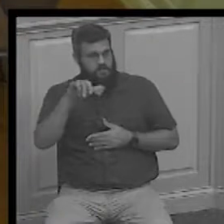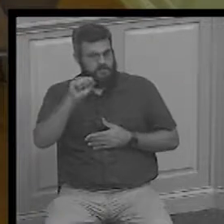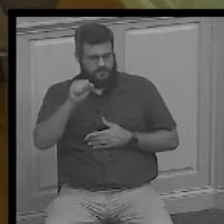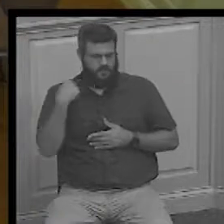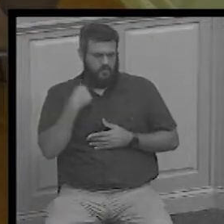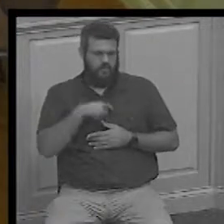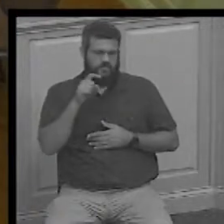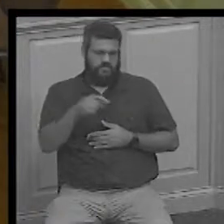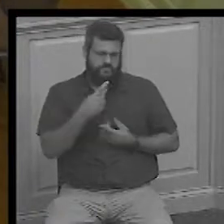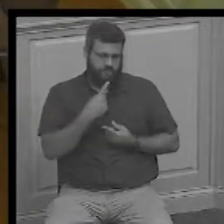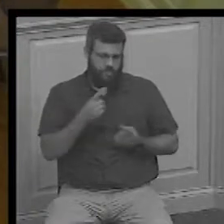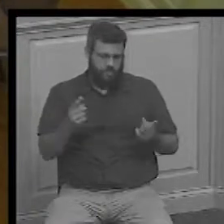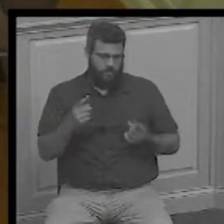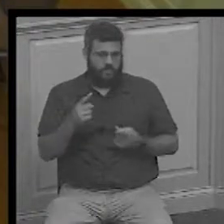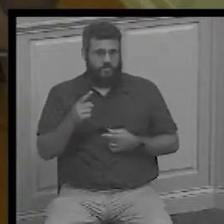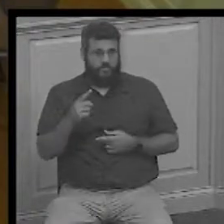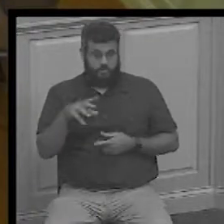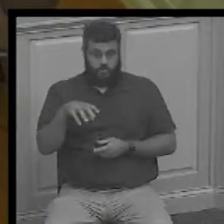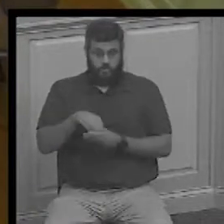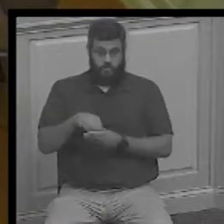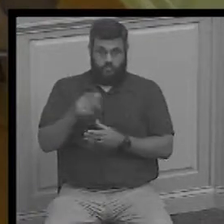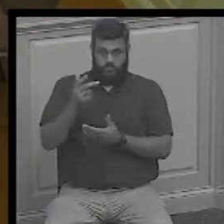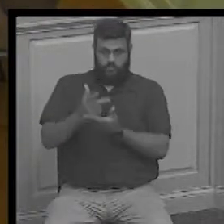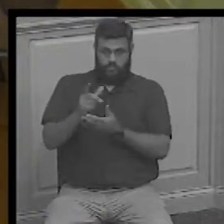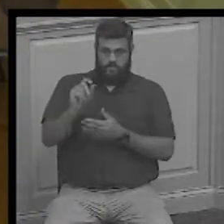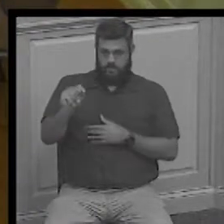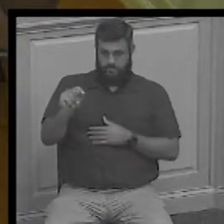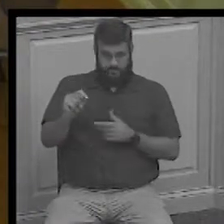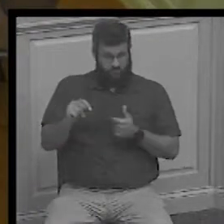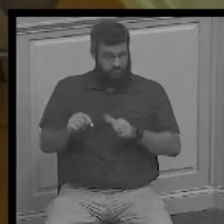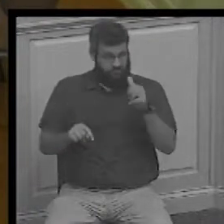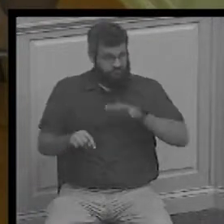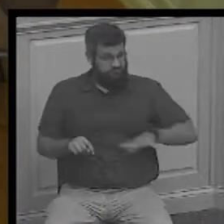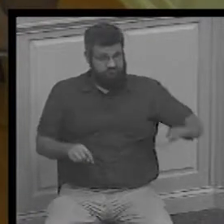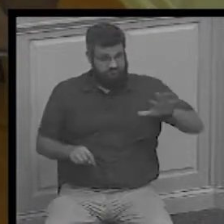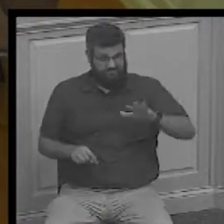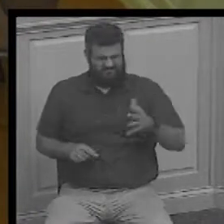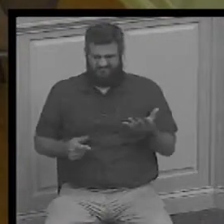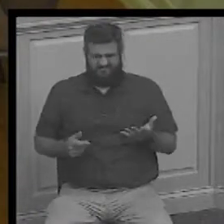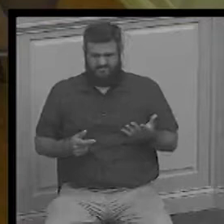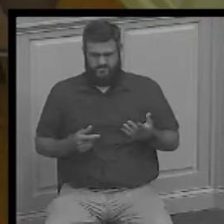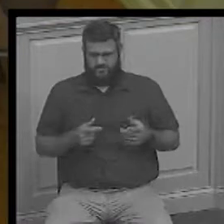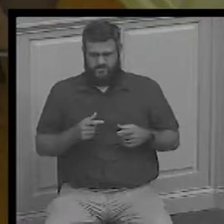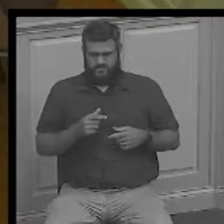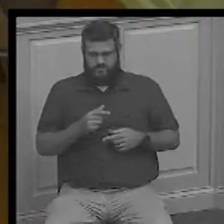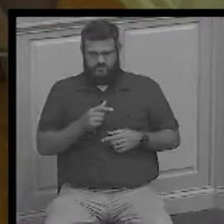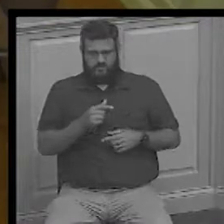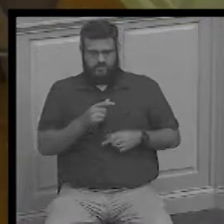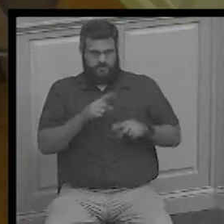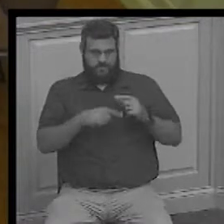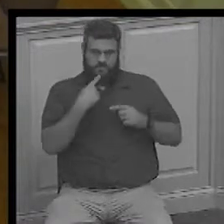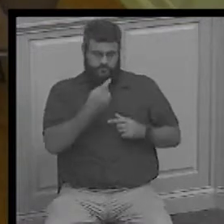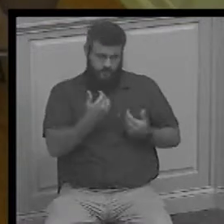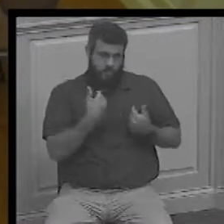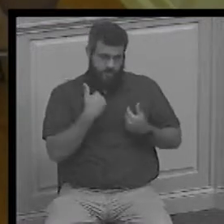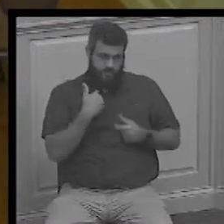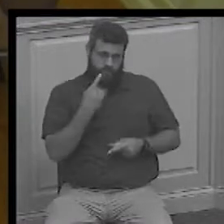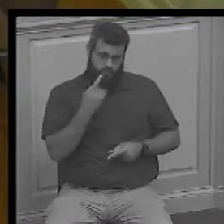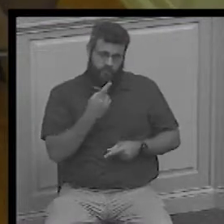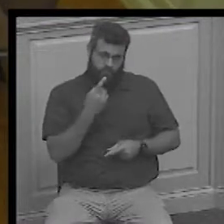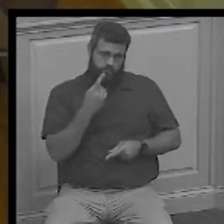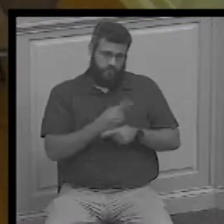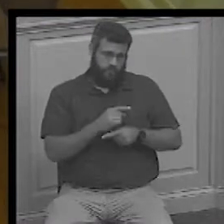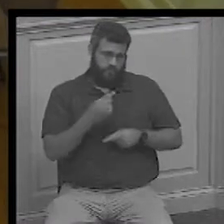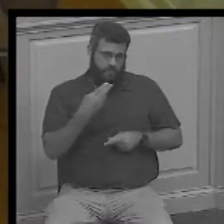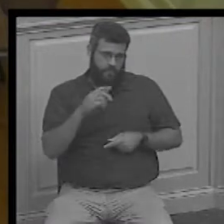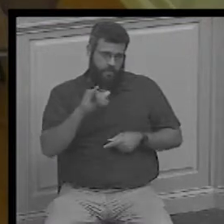should have said that, but otherwise, we don't feel like we want to tell people they have the right holly bush for that period of building in there. And